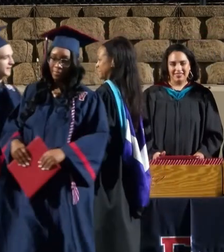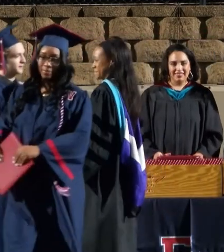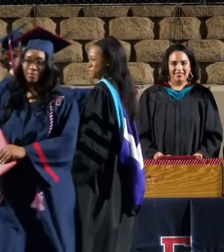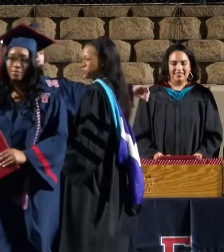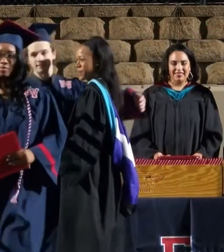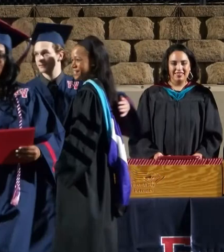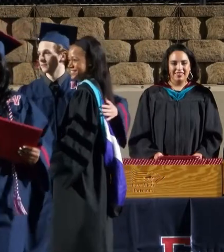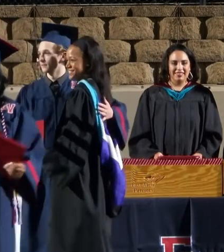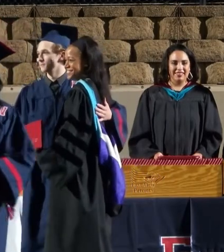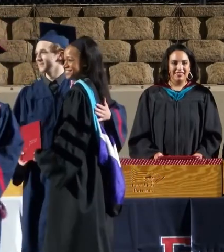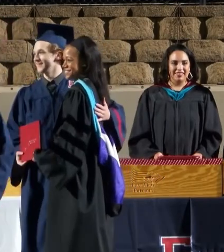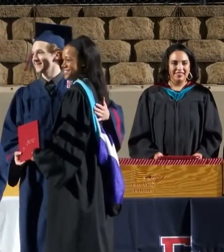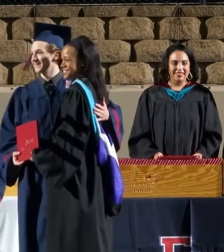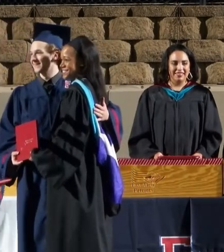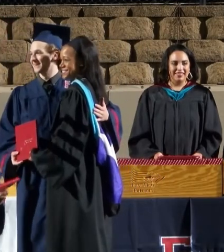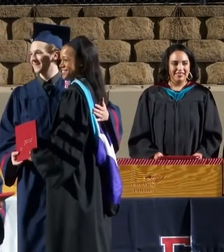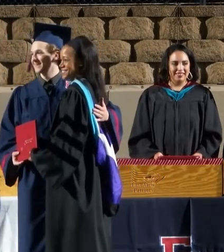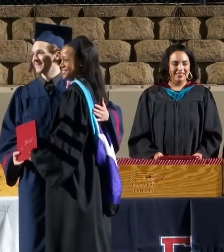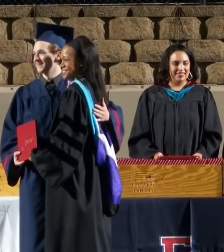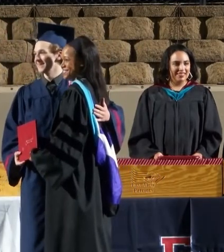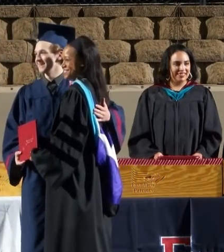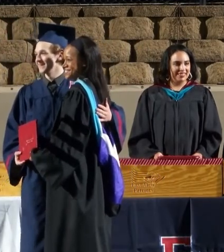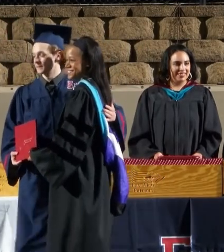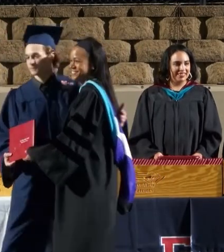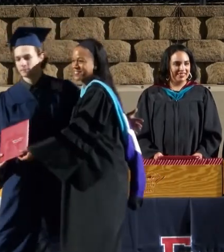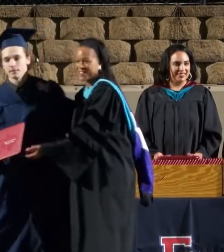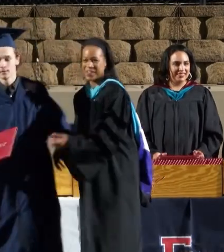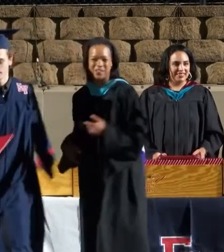Braden Alexander Holt.